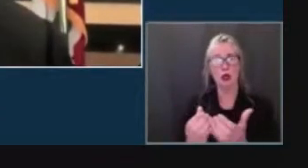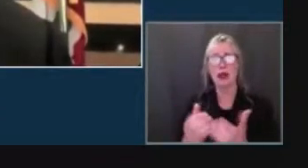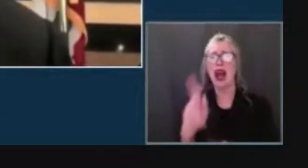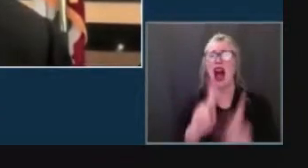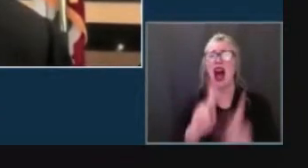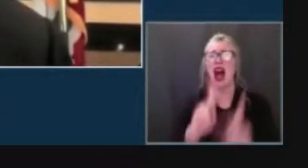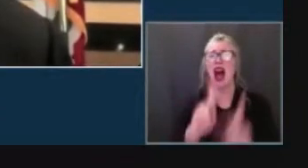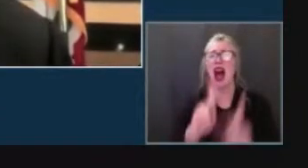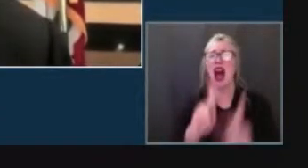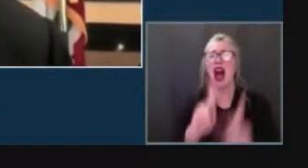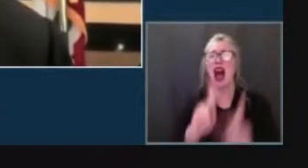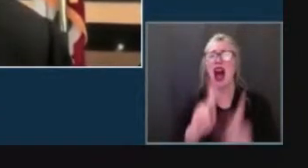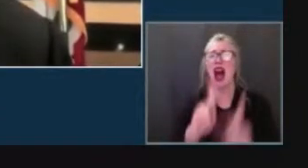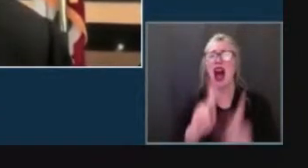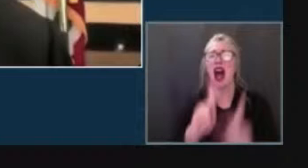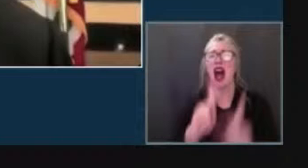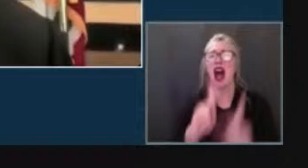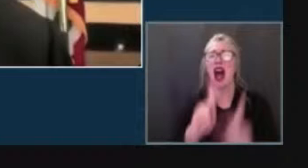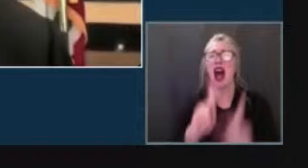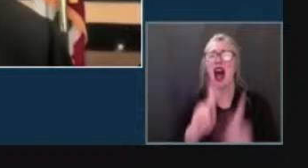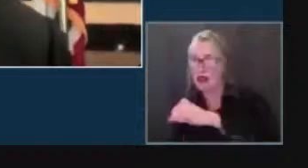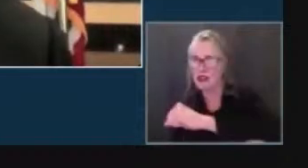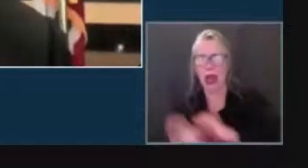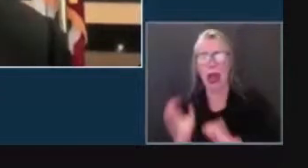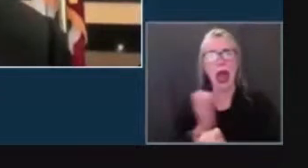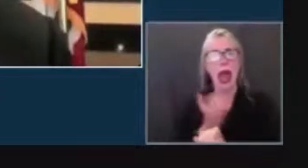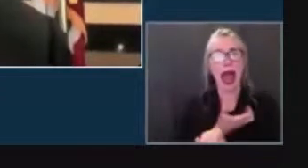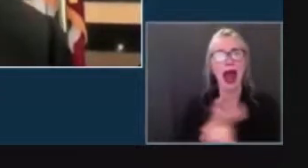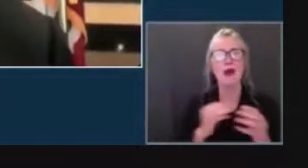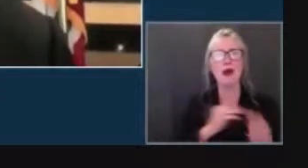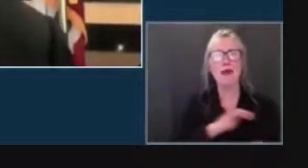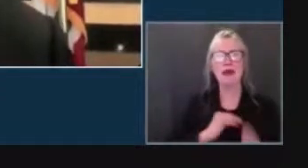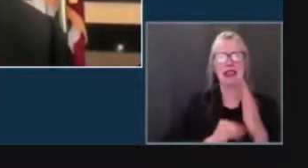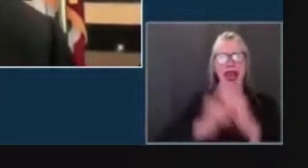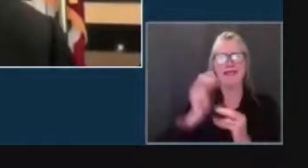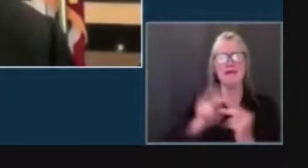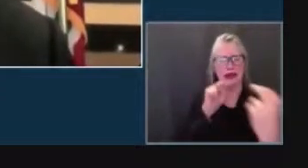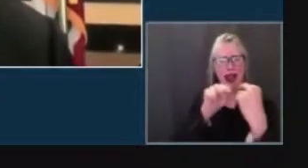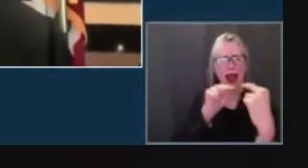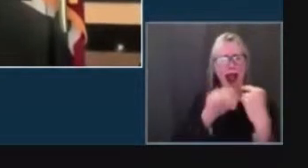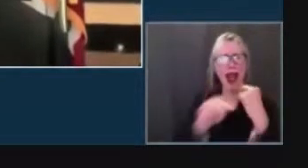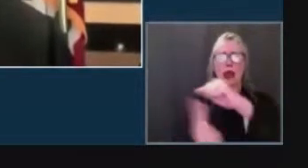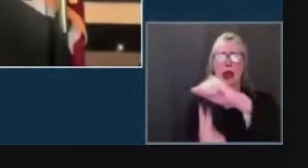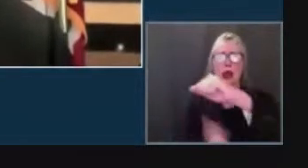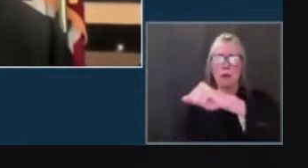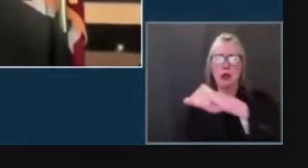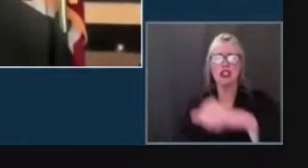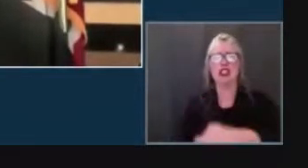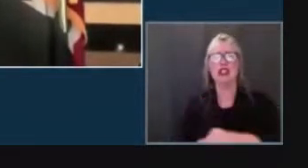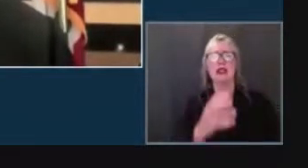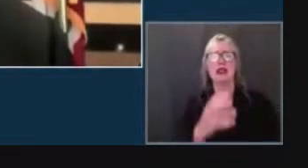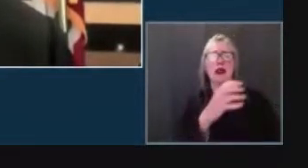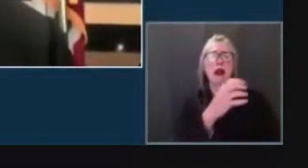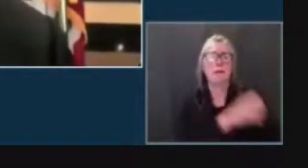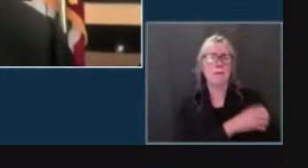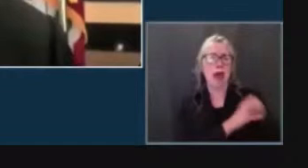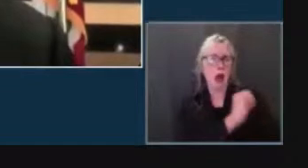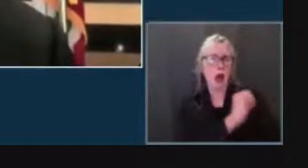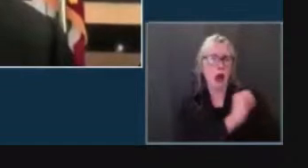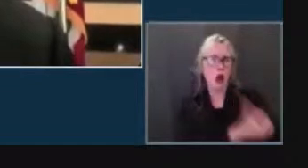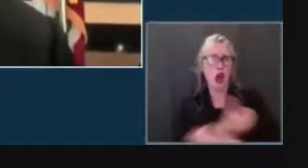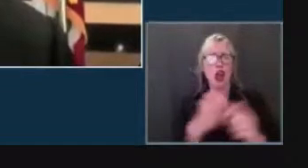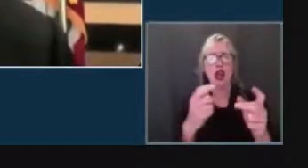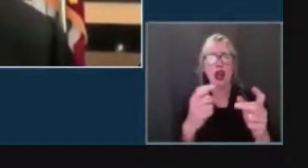members have built the vast majority of California's highways, bridges, power plants, and renewable energy projects, and